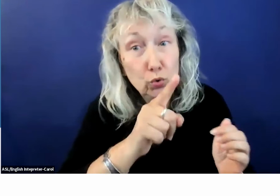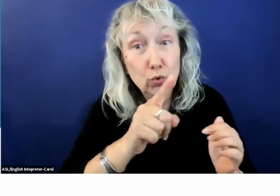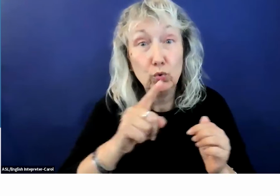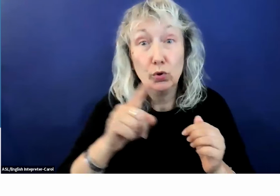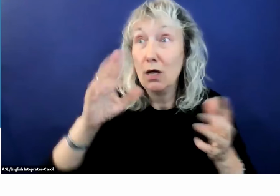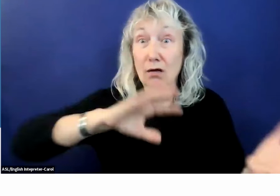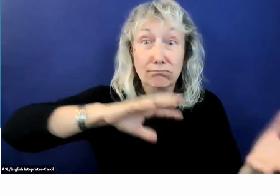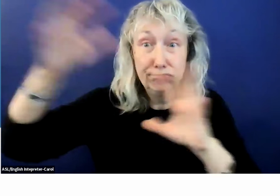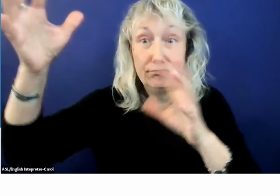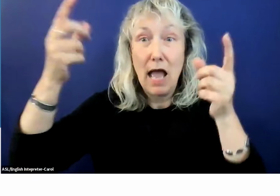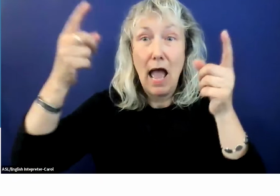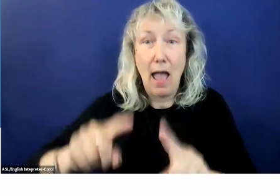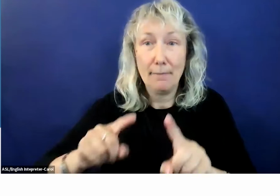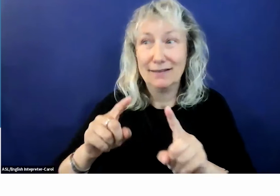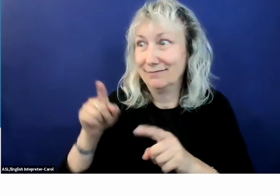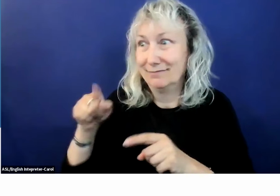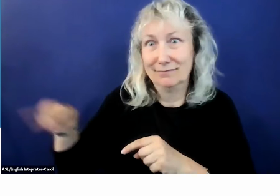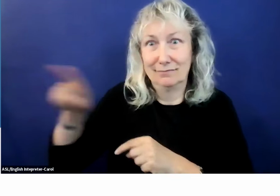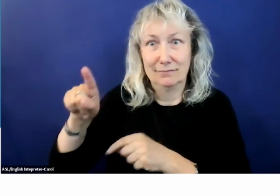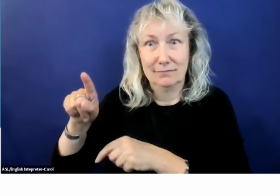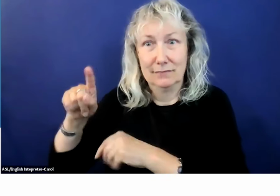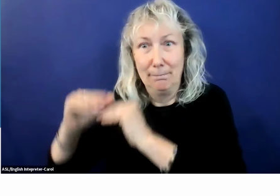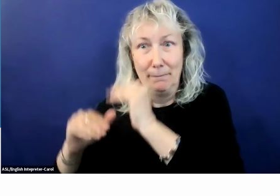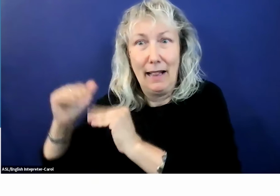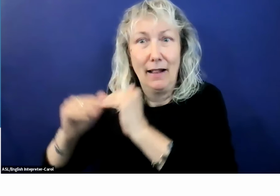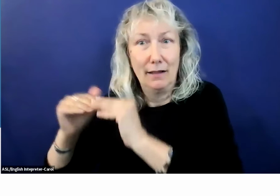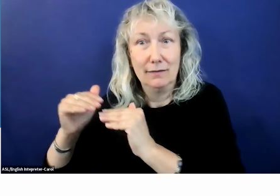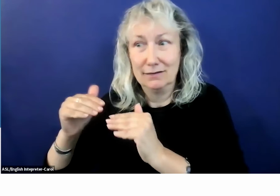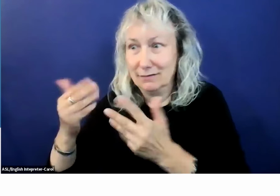of increased inflation